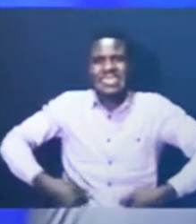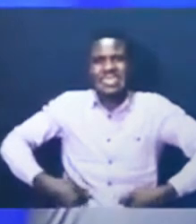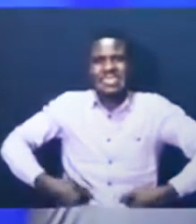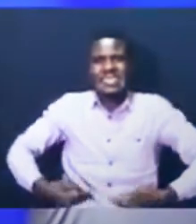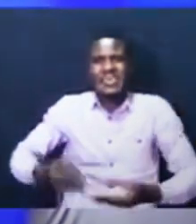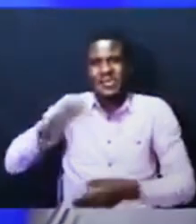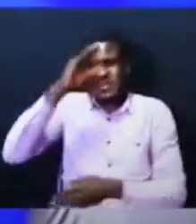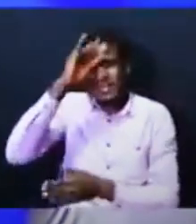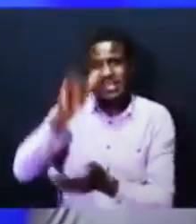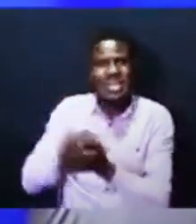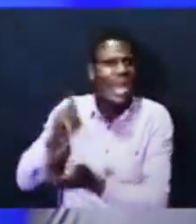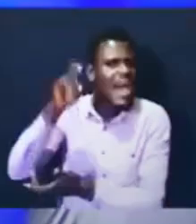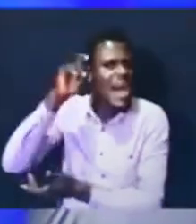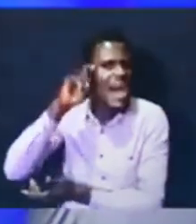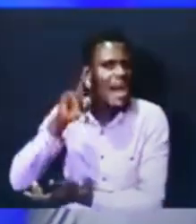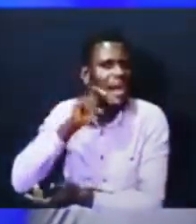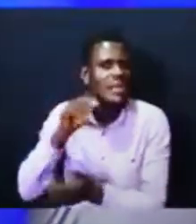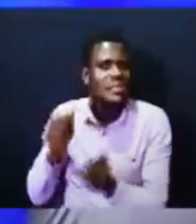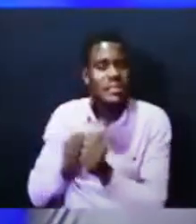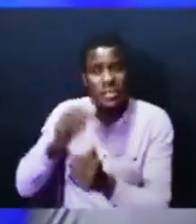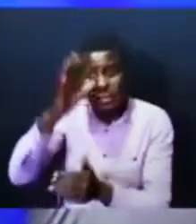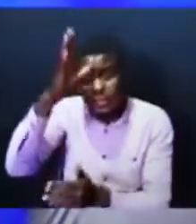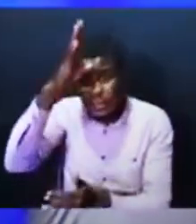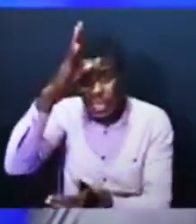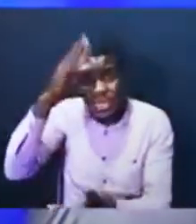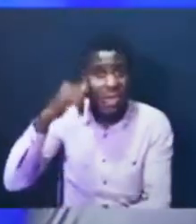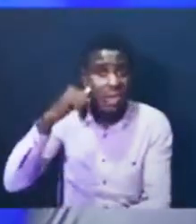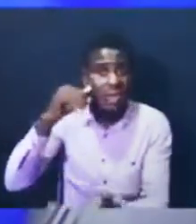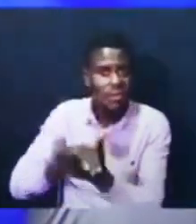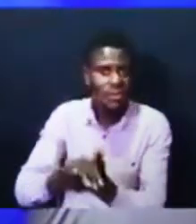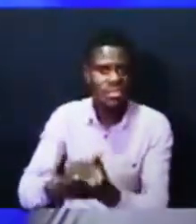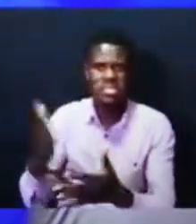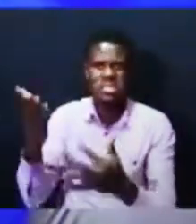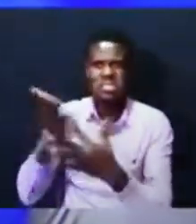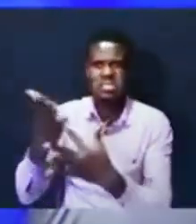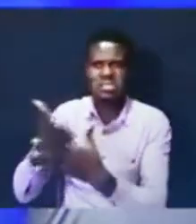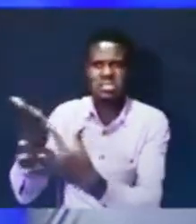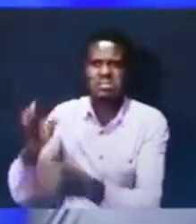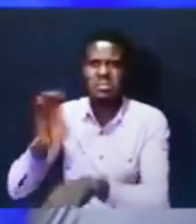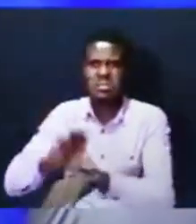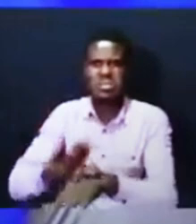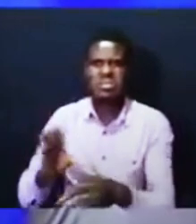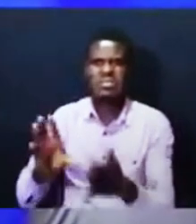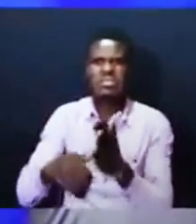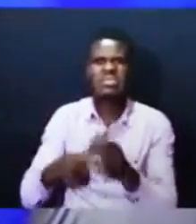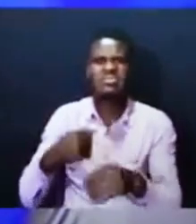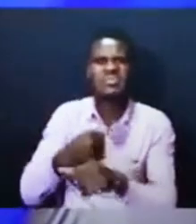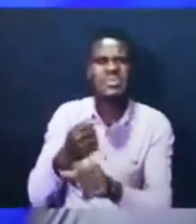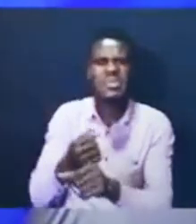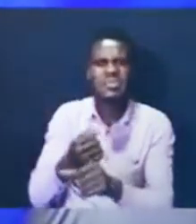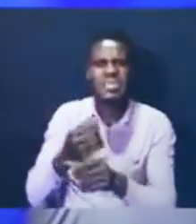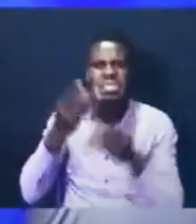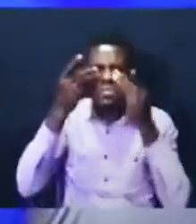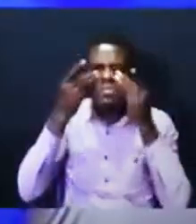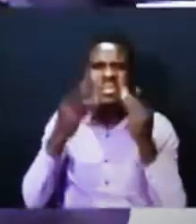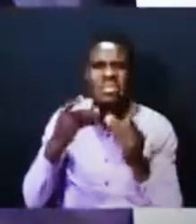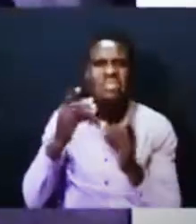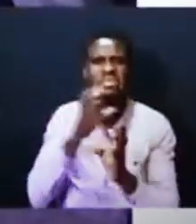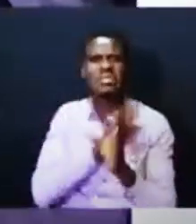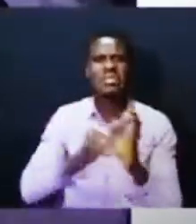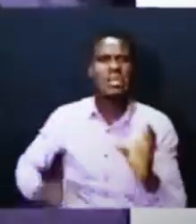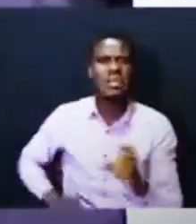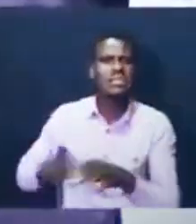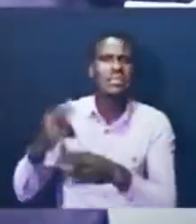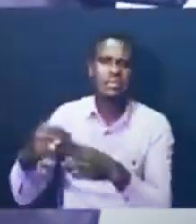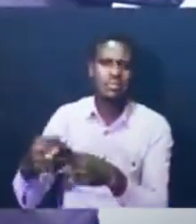father's wife destroy the church and drag the name of Christ into disrepute. Mark